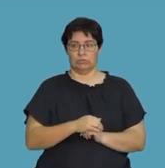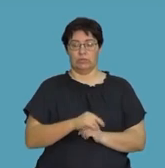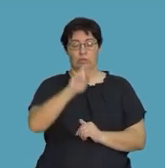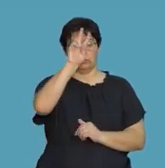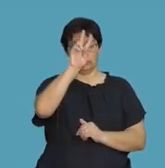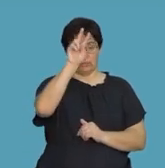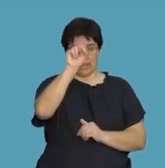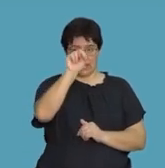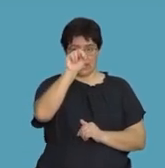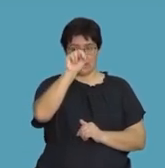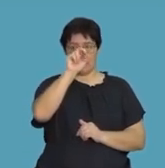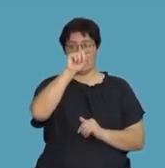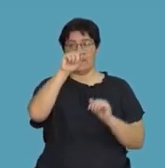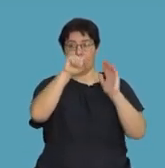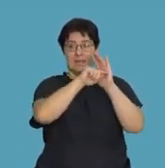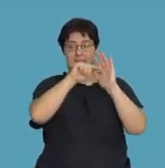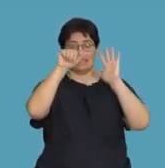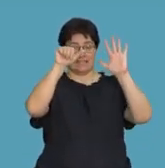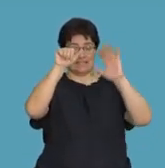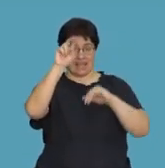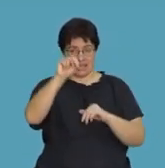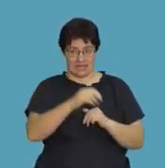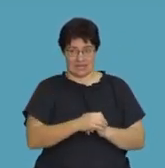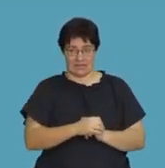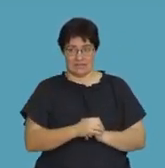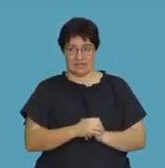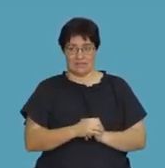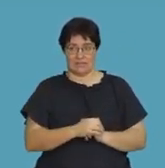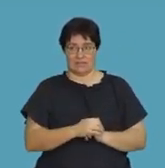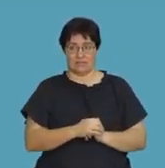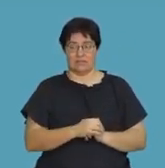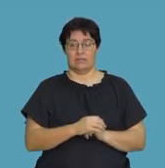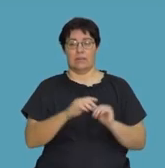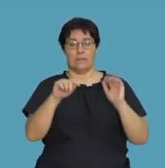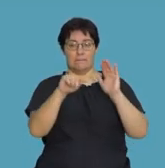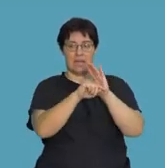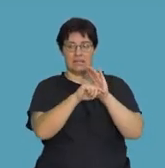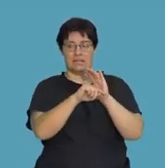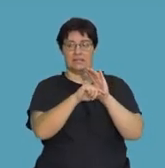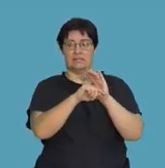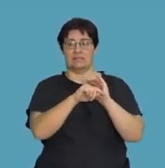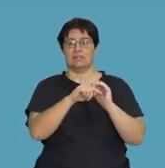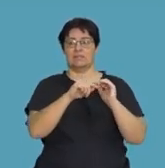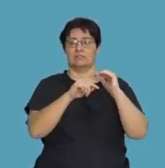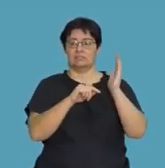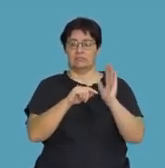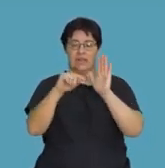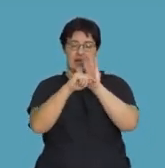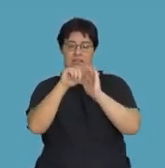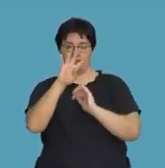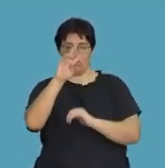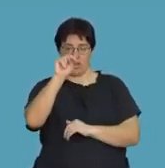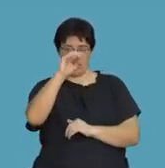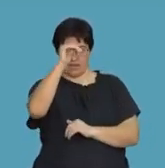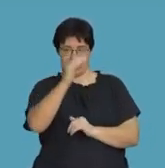2n minus 6n and minus negative 4n, right? And